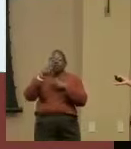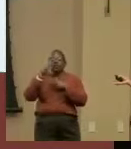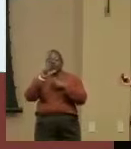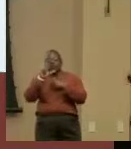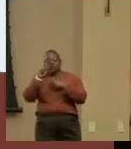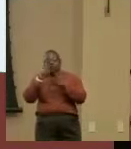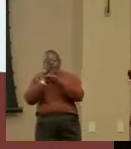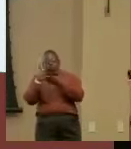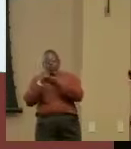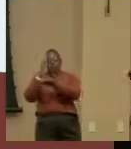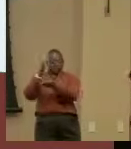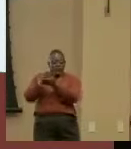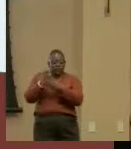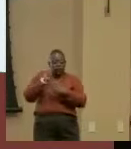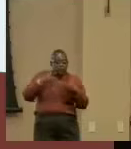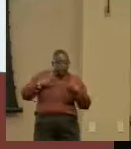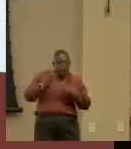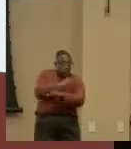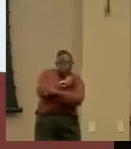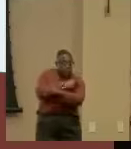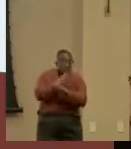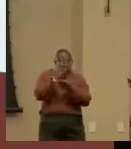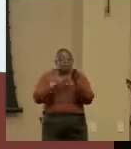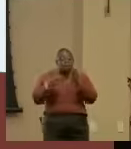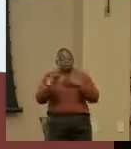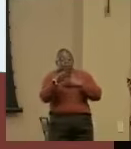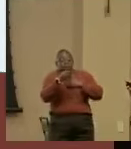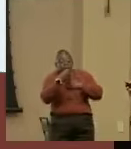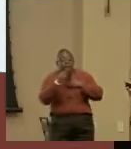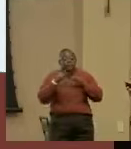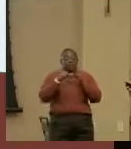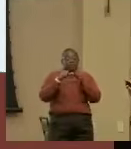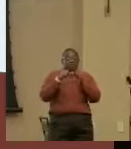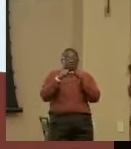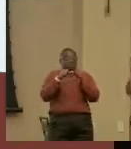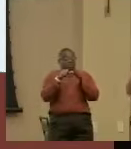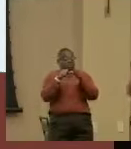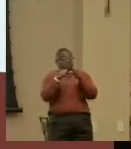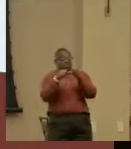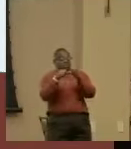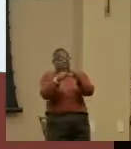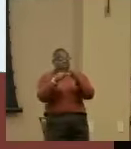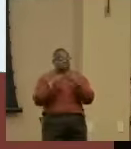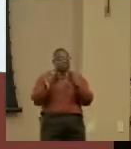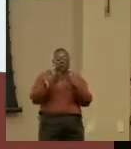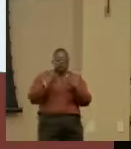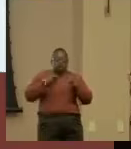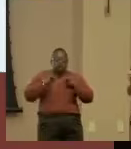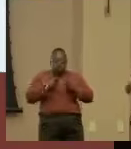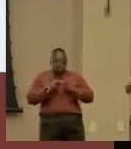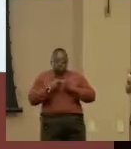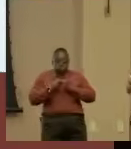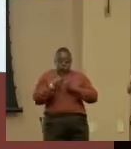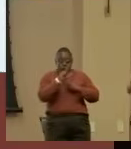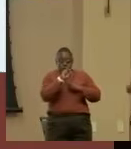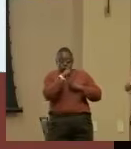anifrolumab or belimumab, see how the patient does. And some experts will even continue them all the way through pregnancy. If it's imperative to control mom, and